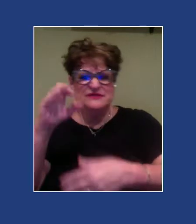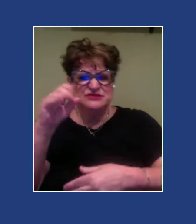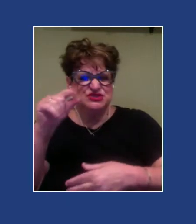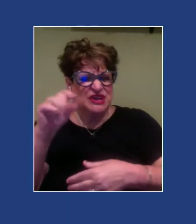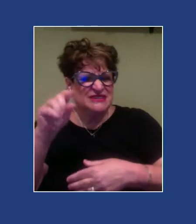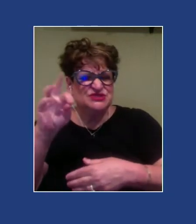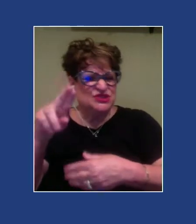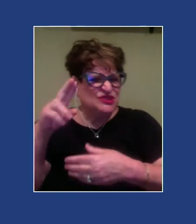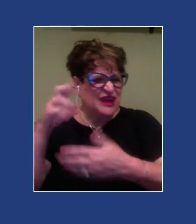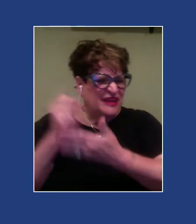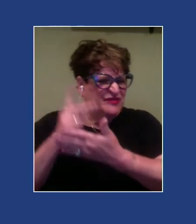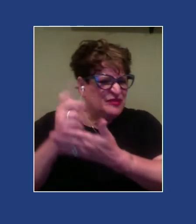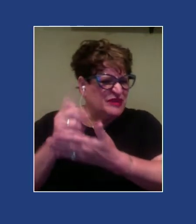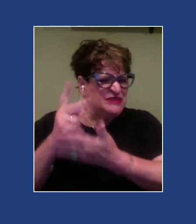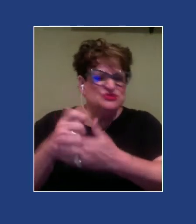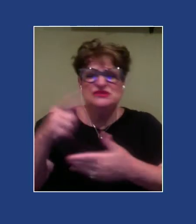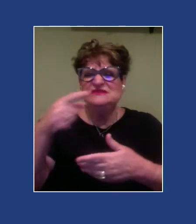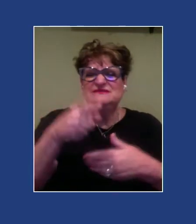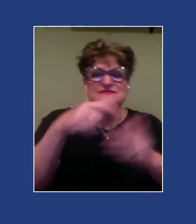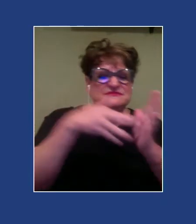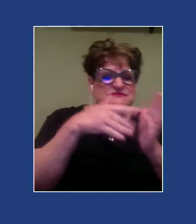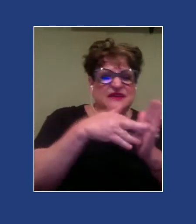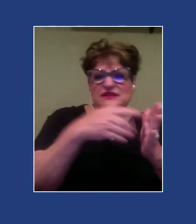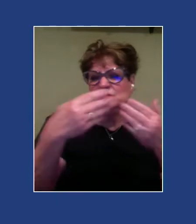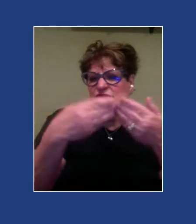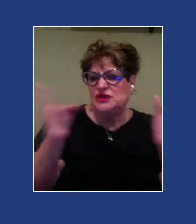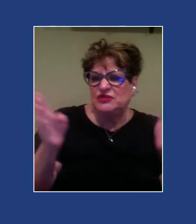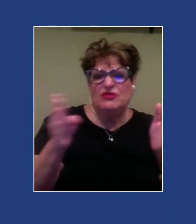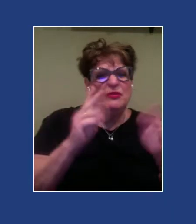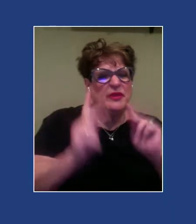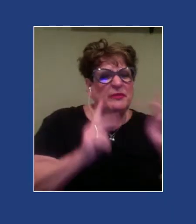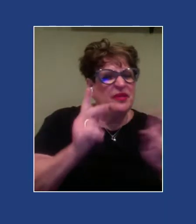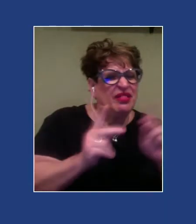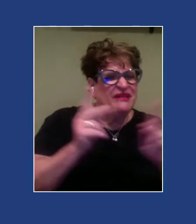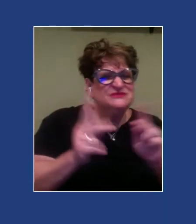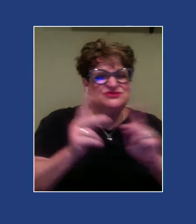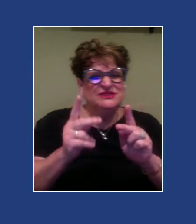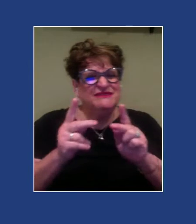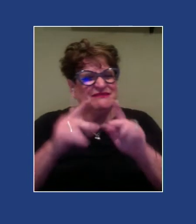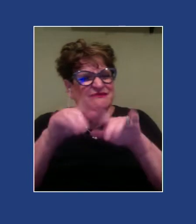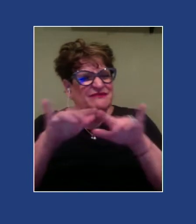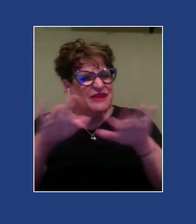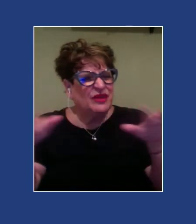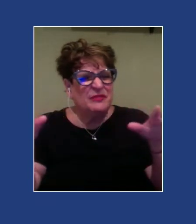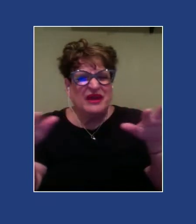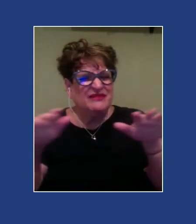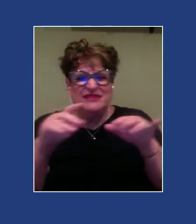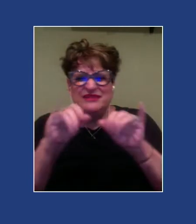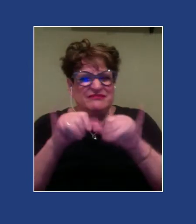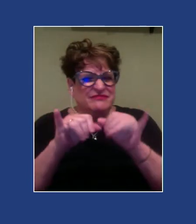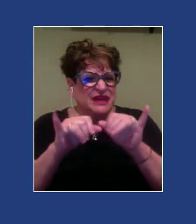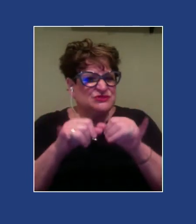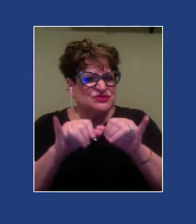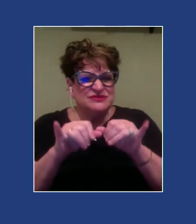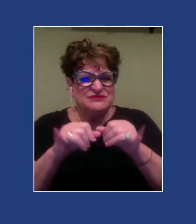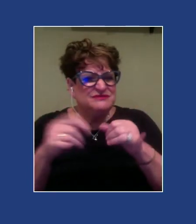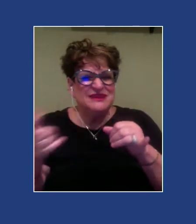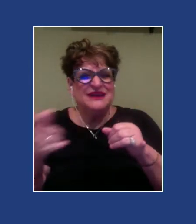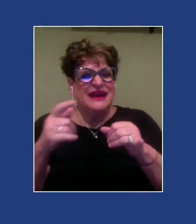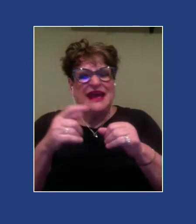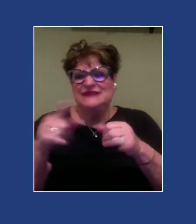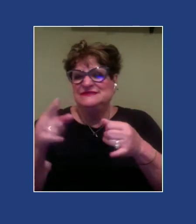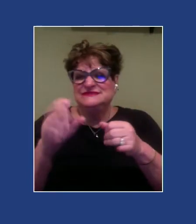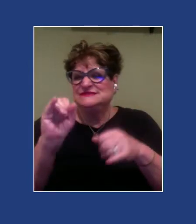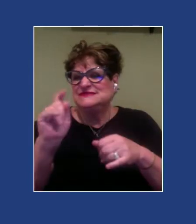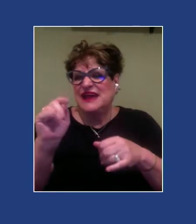study with the general population recruited from, and variability in the measures used to assess gender minority identity or status